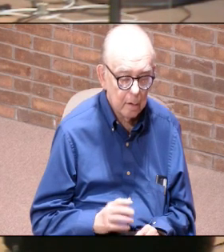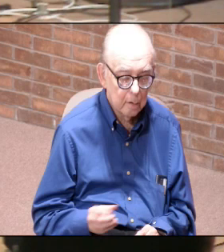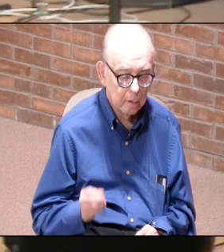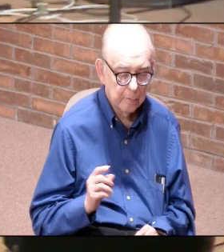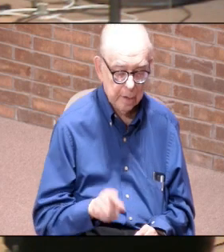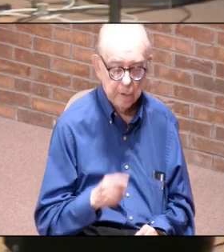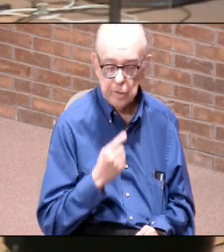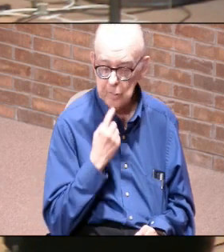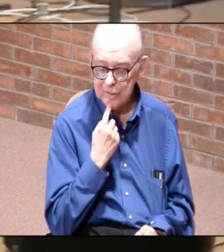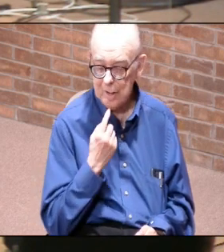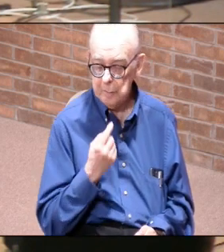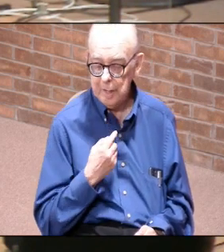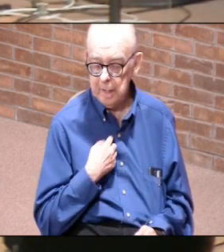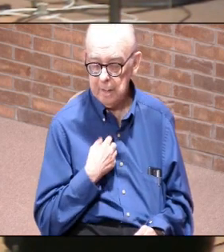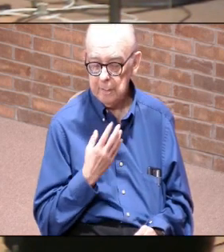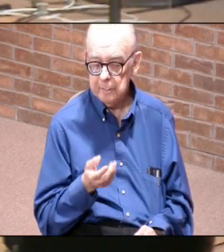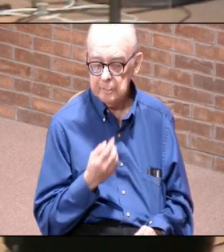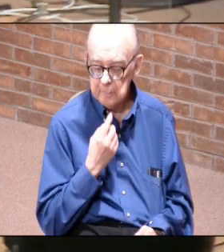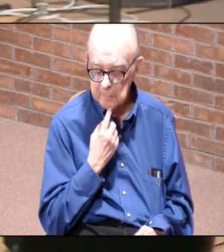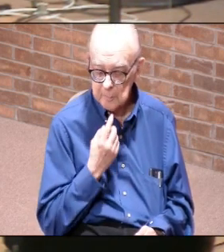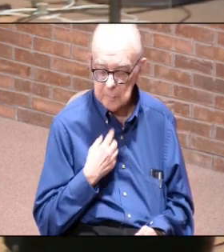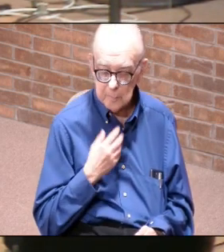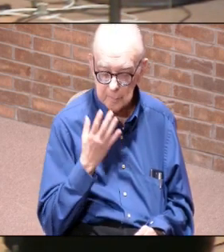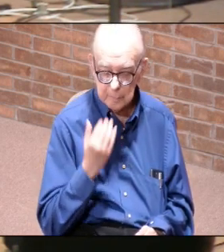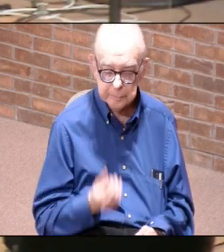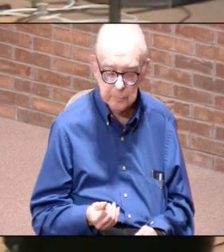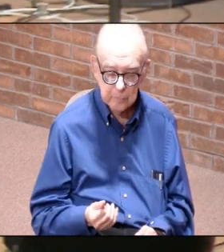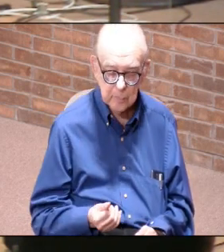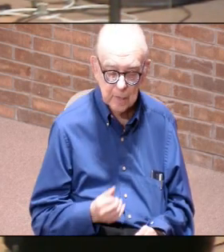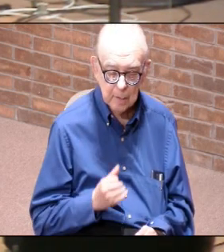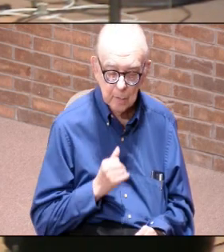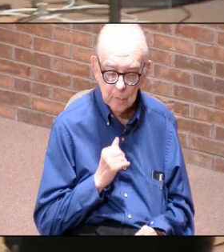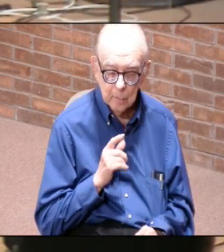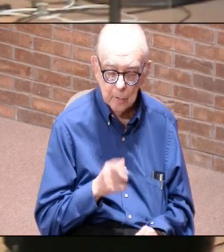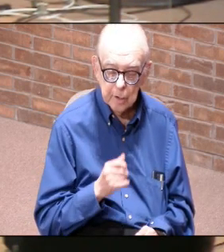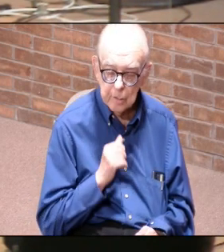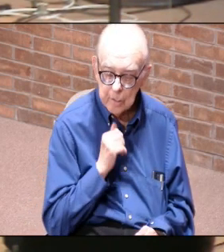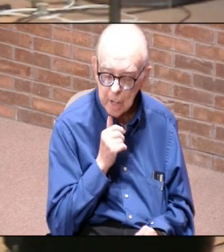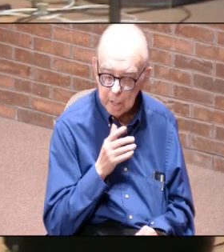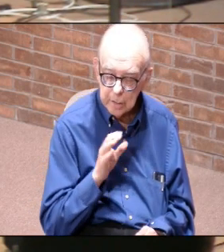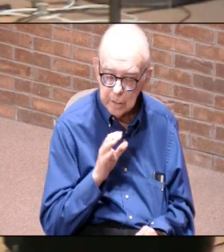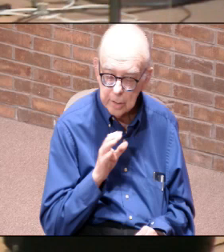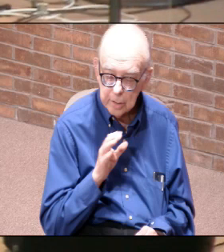And you tell me why you aren't Jonah.